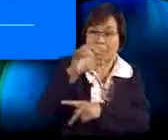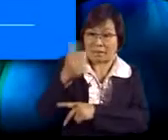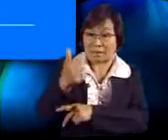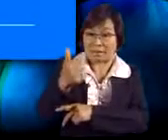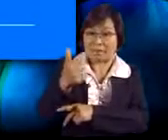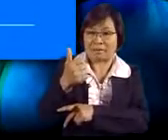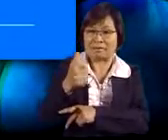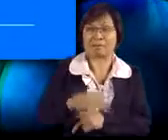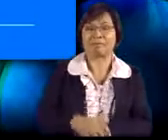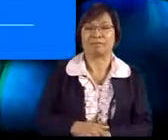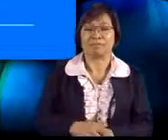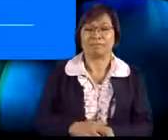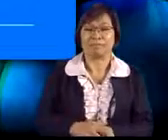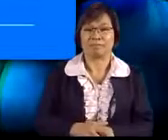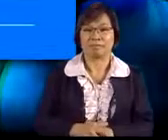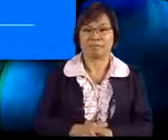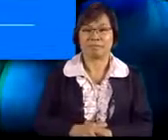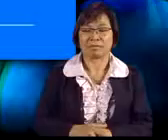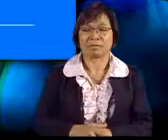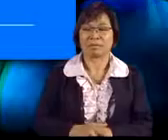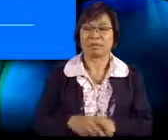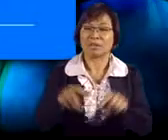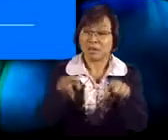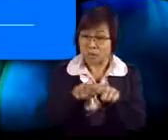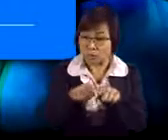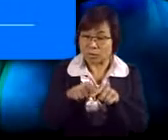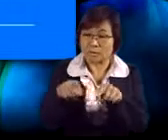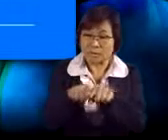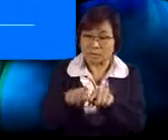multiplies 10 equal to